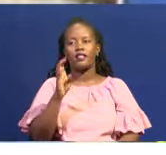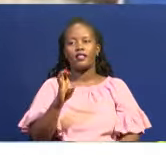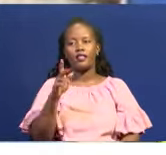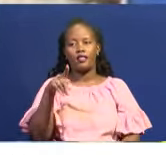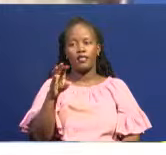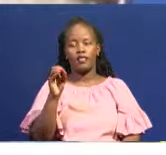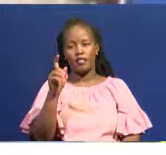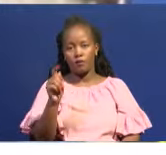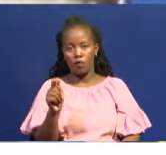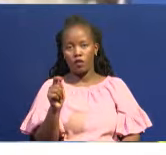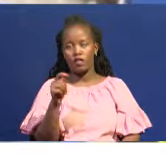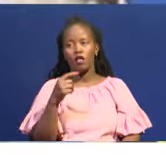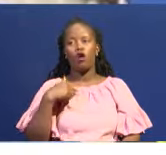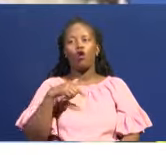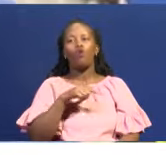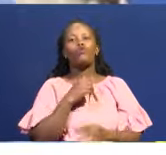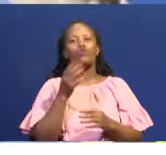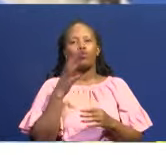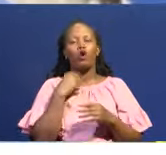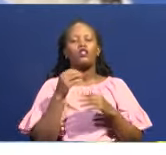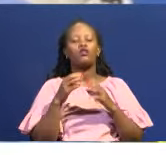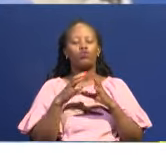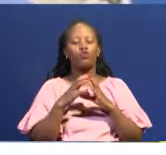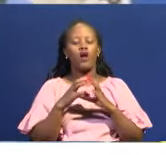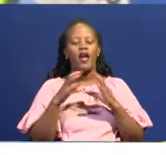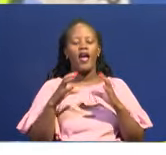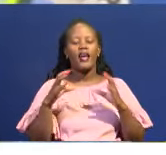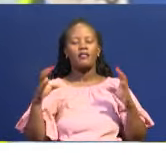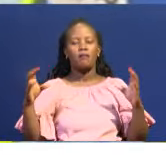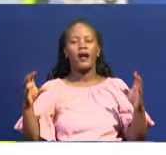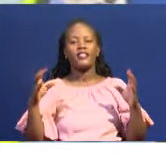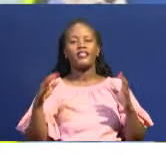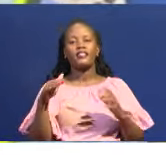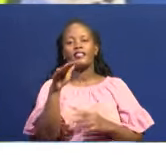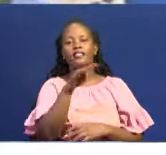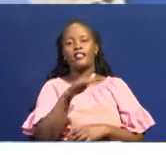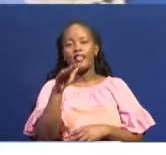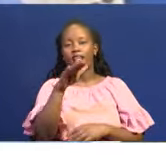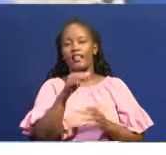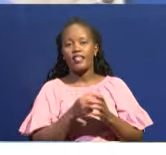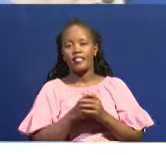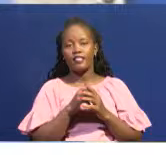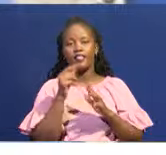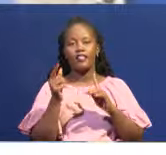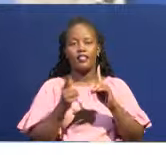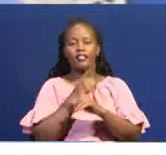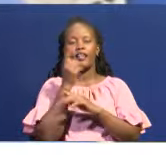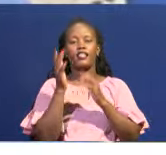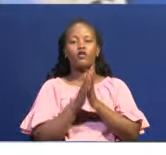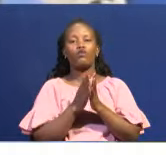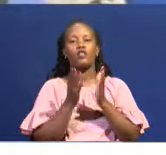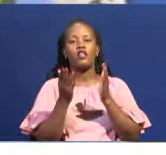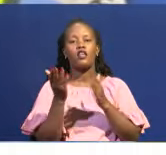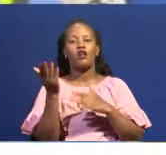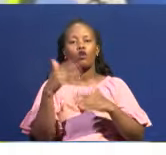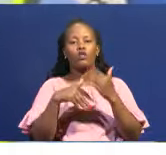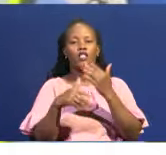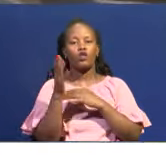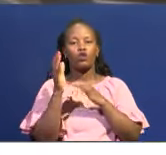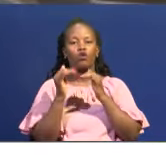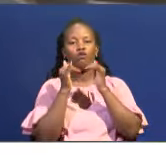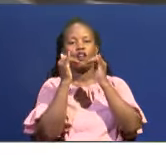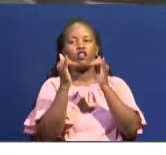We are looking forward to expanding the infrastructure at the depot, starting with the construction of new